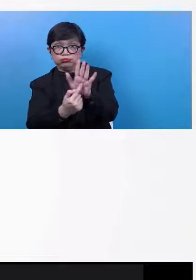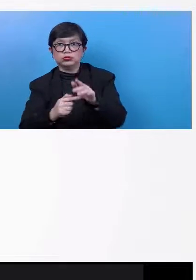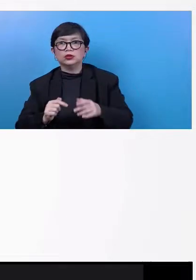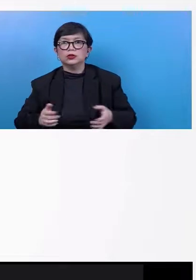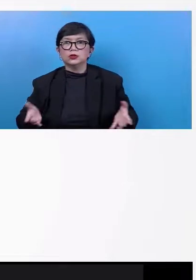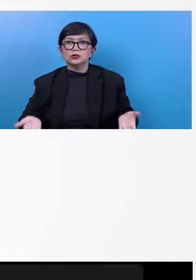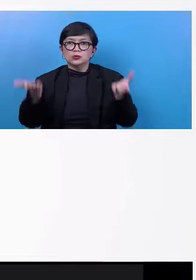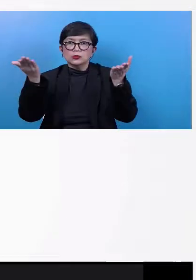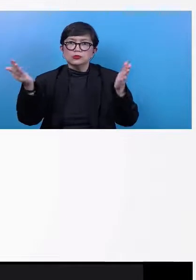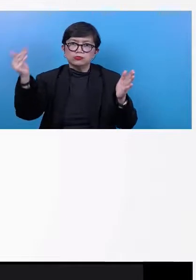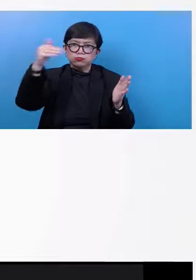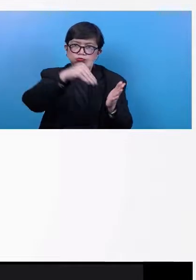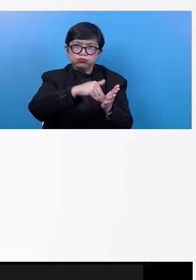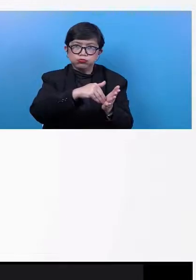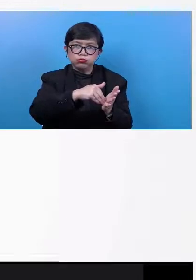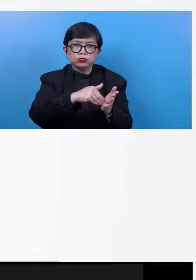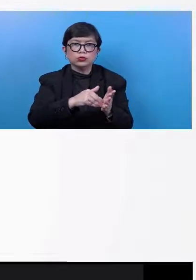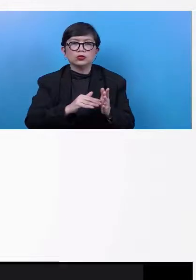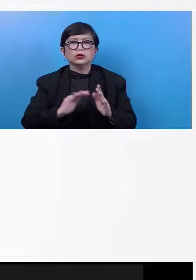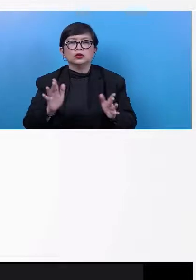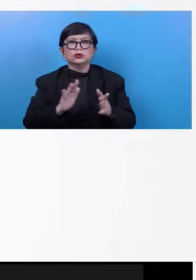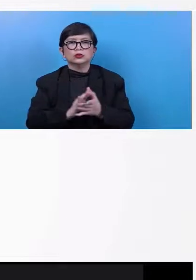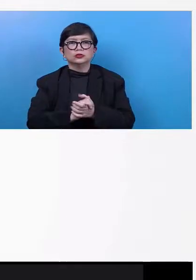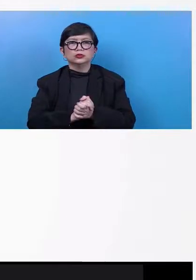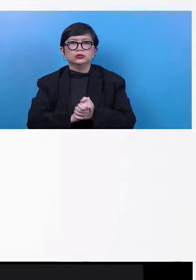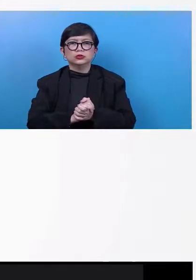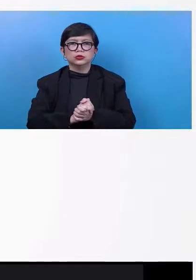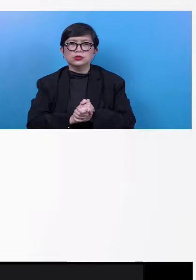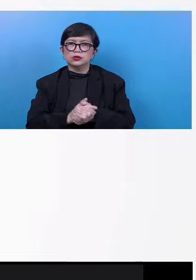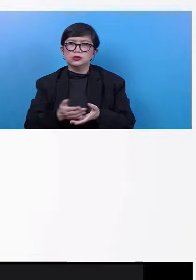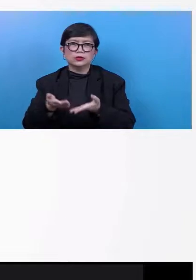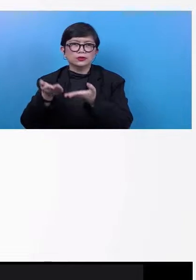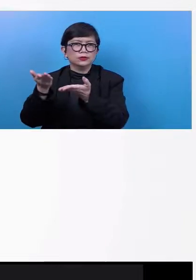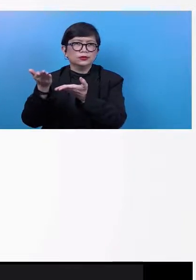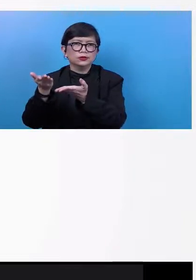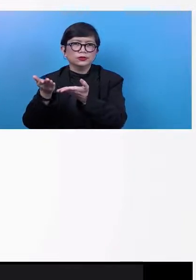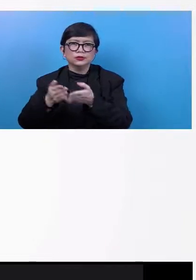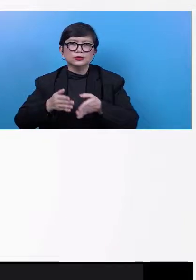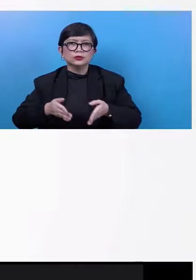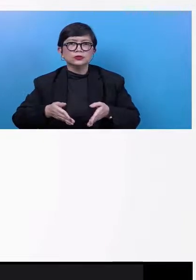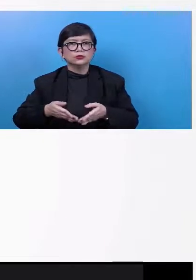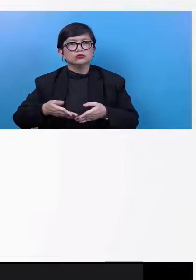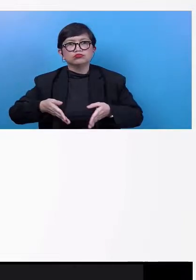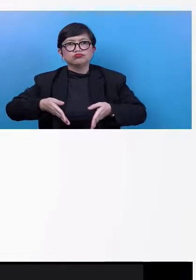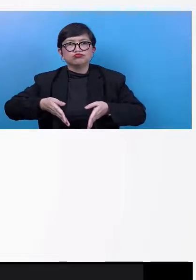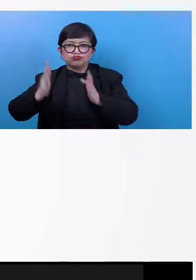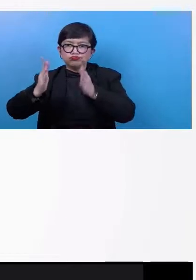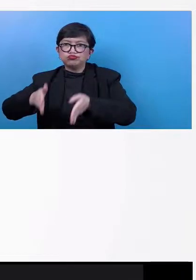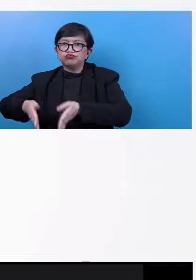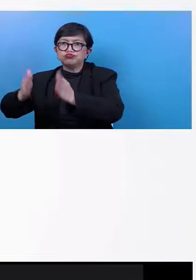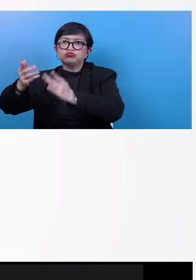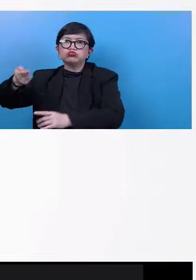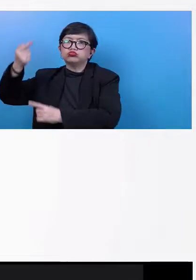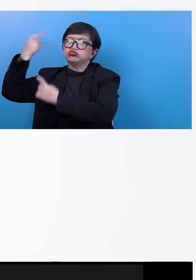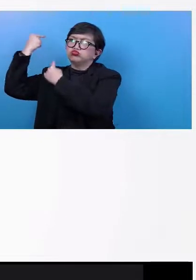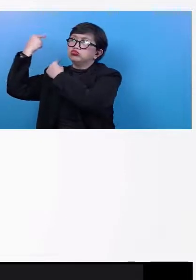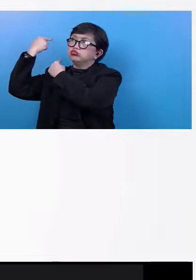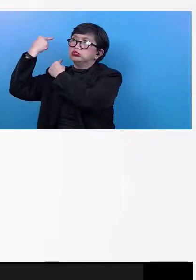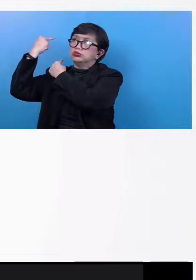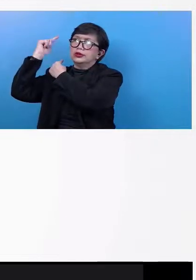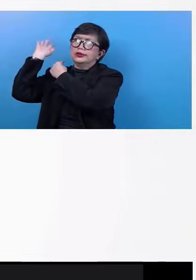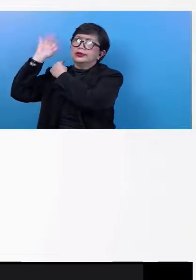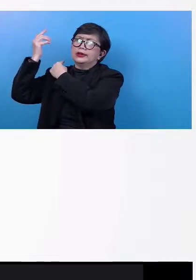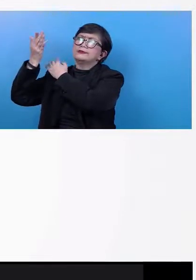back infrastructure to how it was before. We can't just bounce back. Okay, so next I